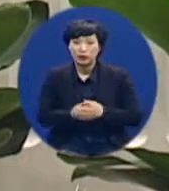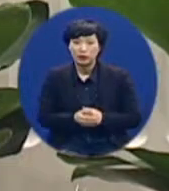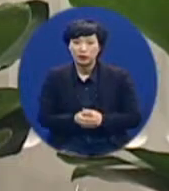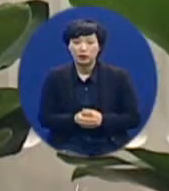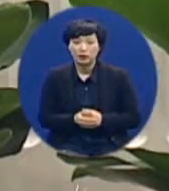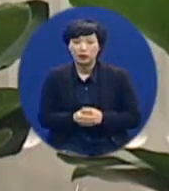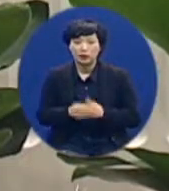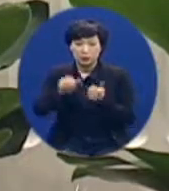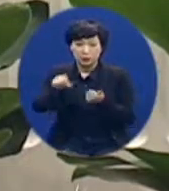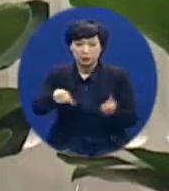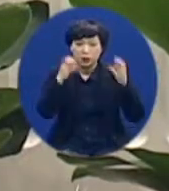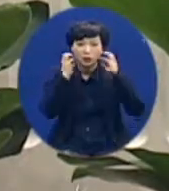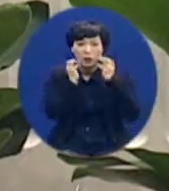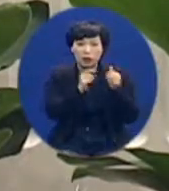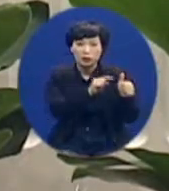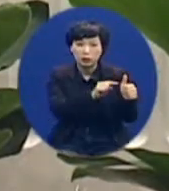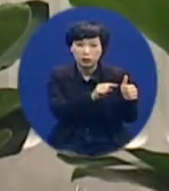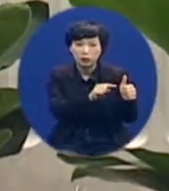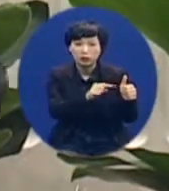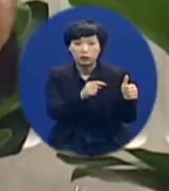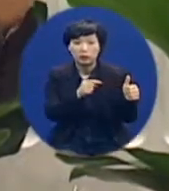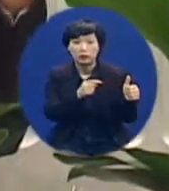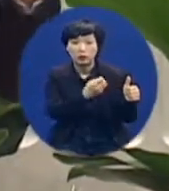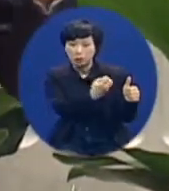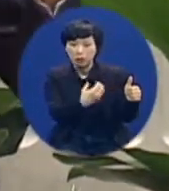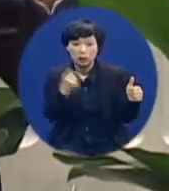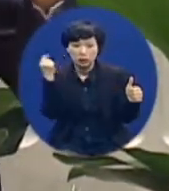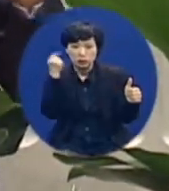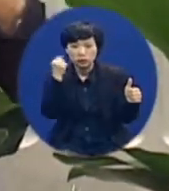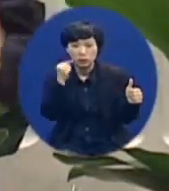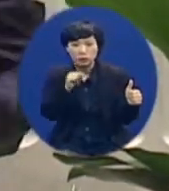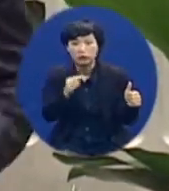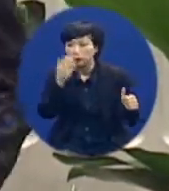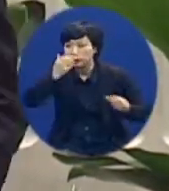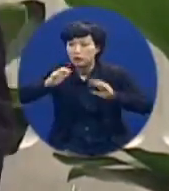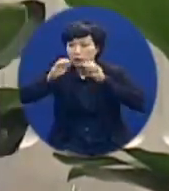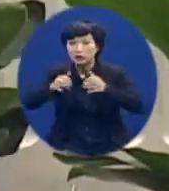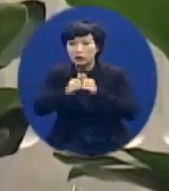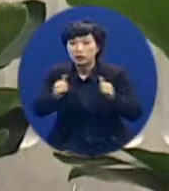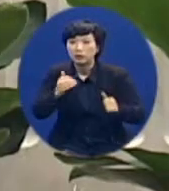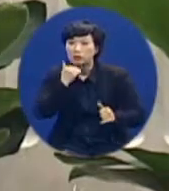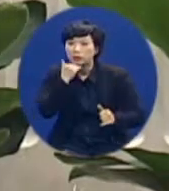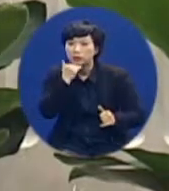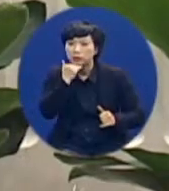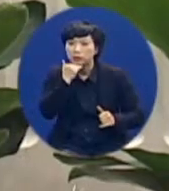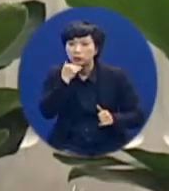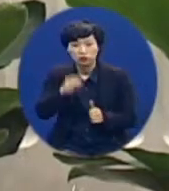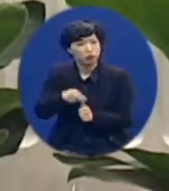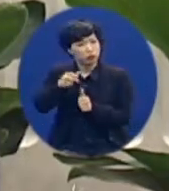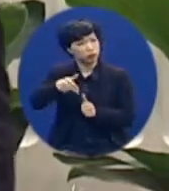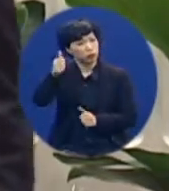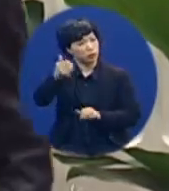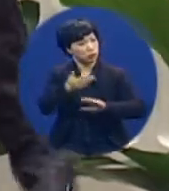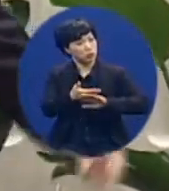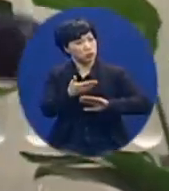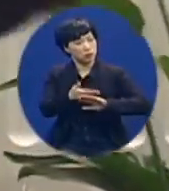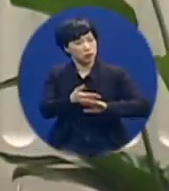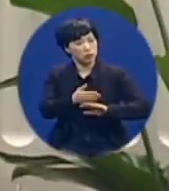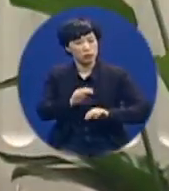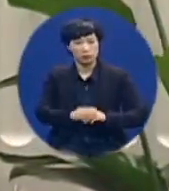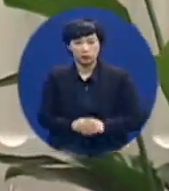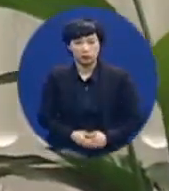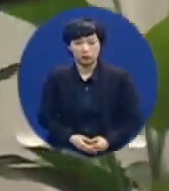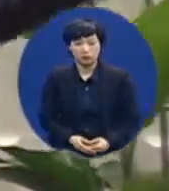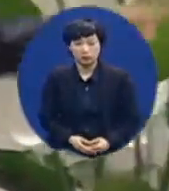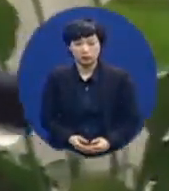When they heard what John said, they realized that he was the Messiah whom they expected. They